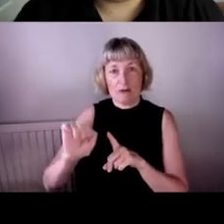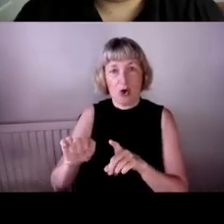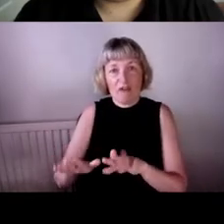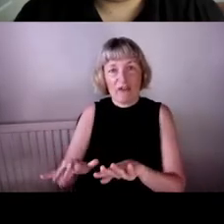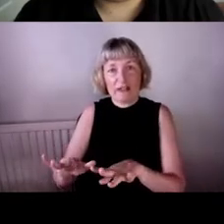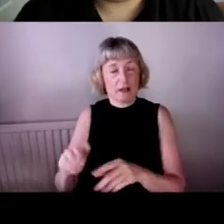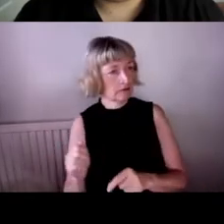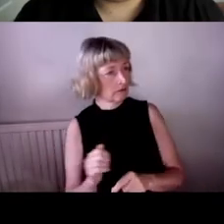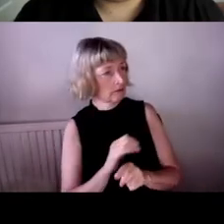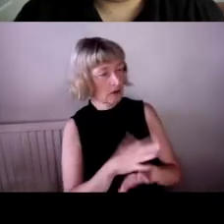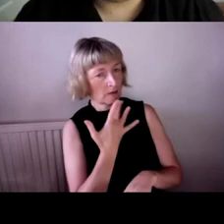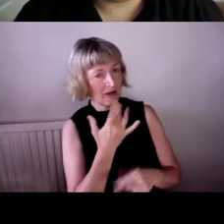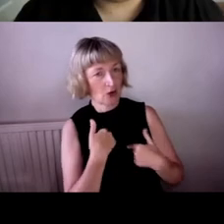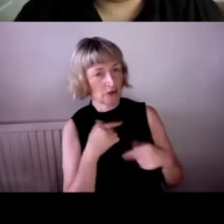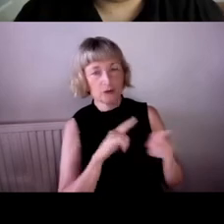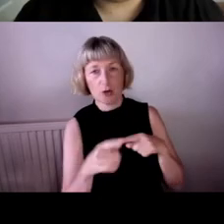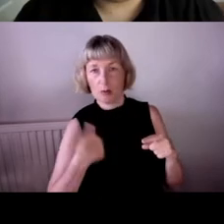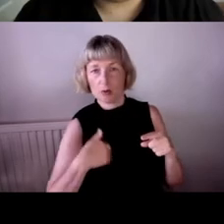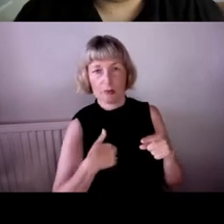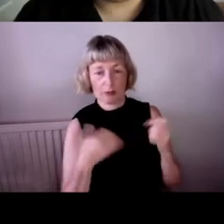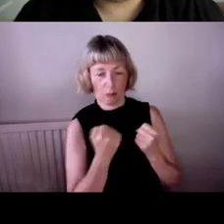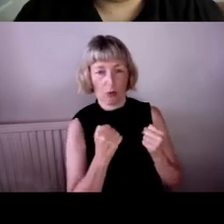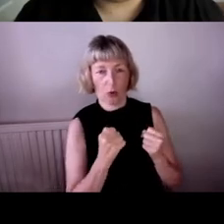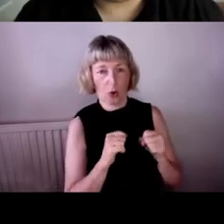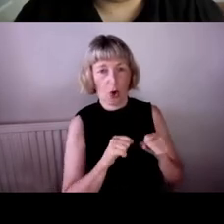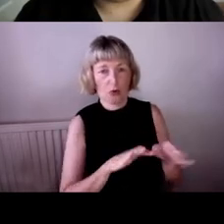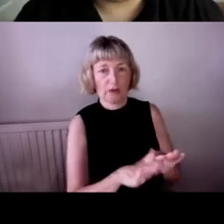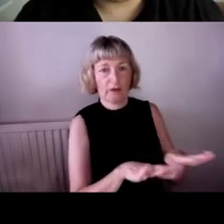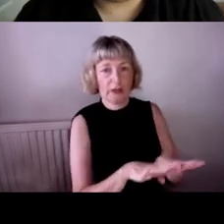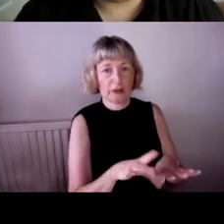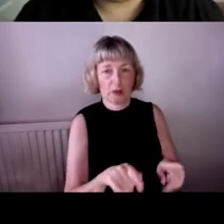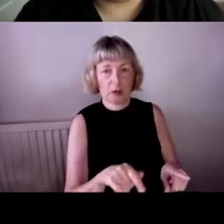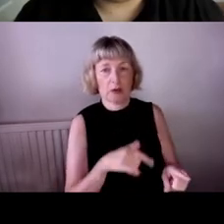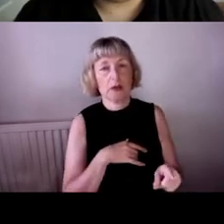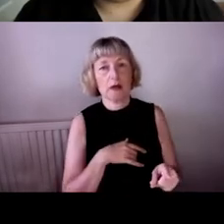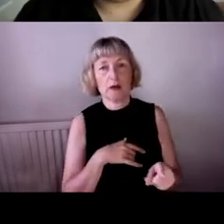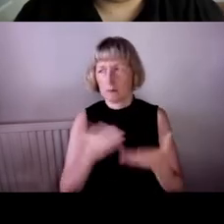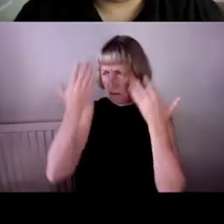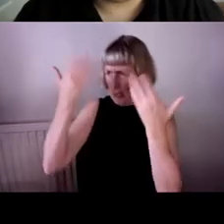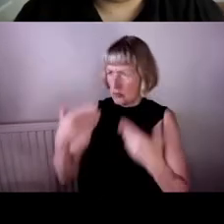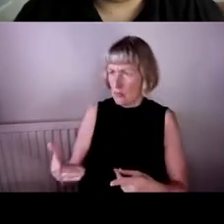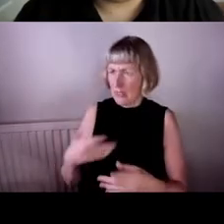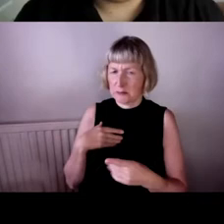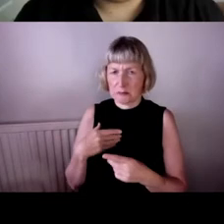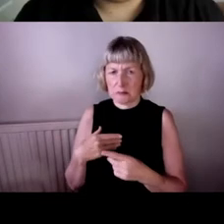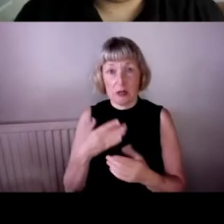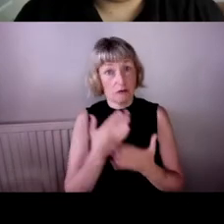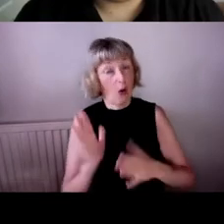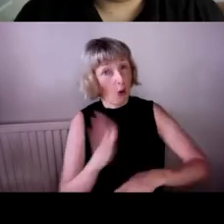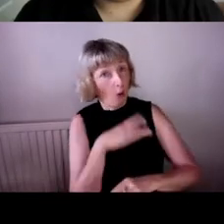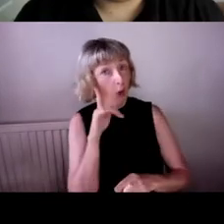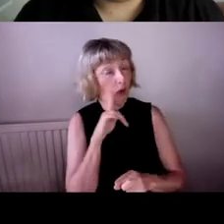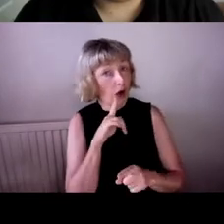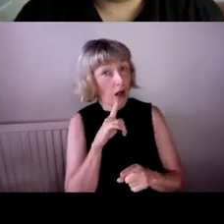It's not my fault. Most women have cold feet. It's circulation. Well, I wouldn't know about that. I haven't sampled that many. All the girls at school